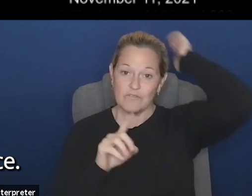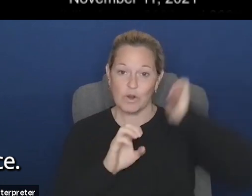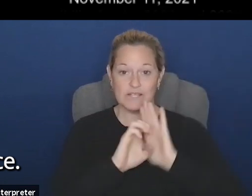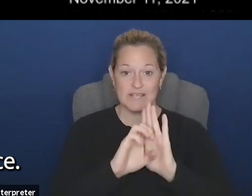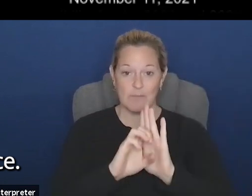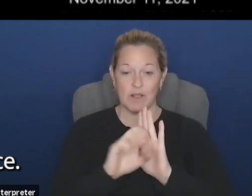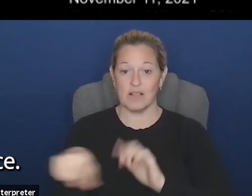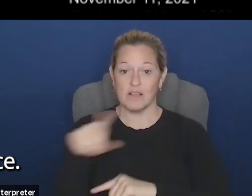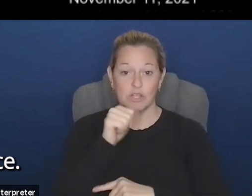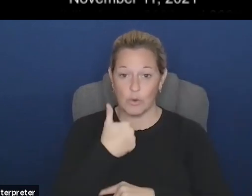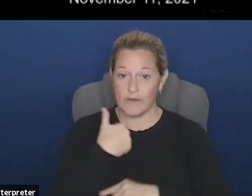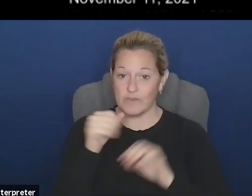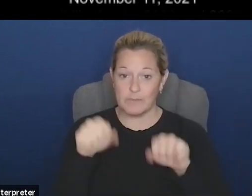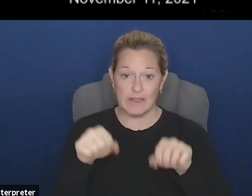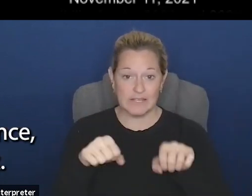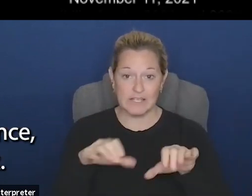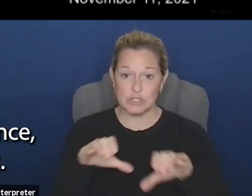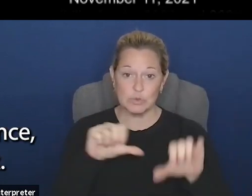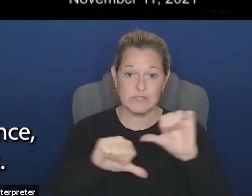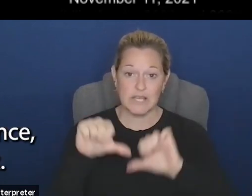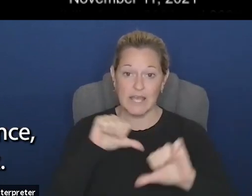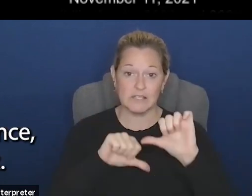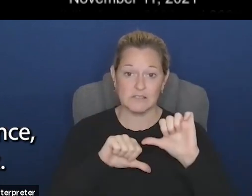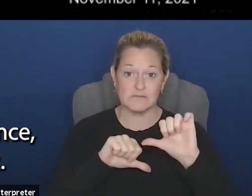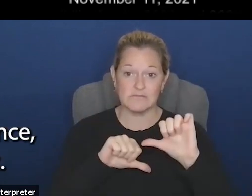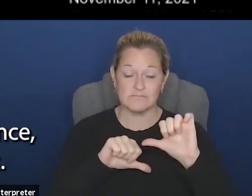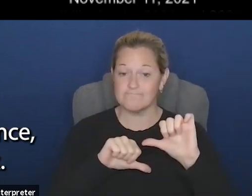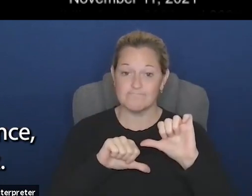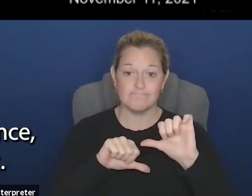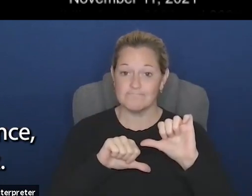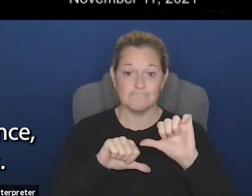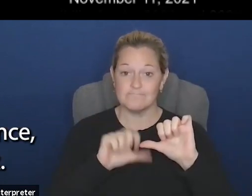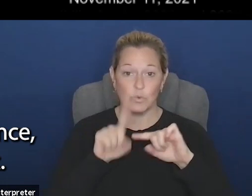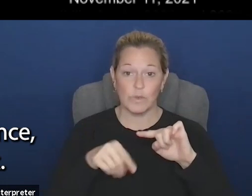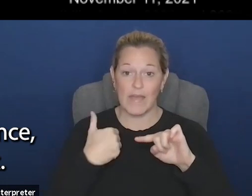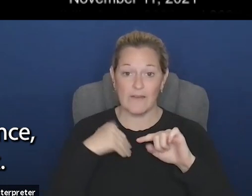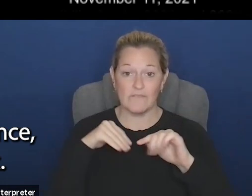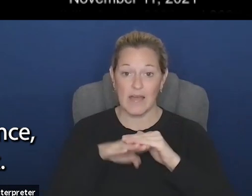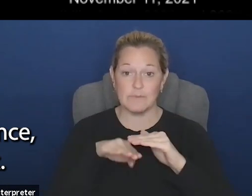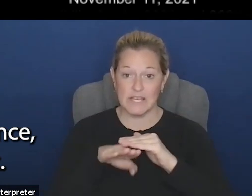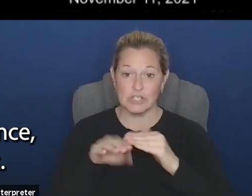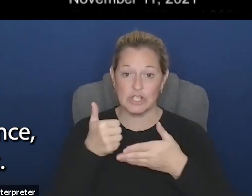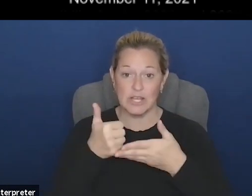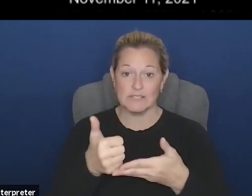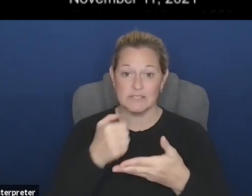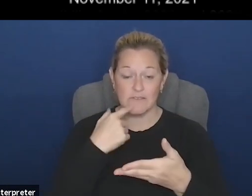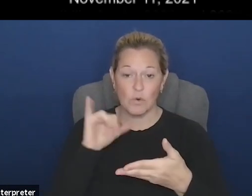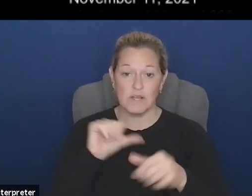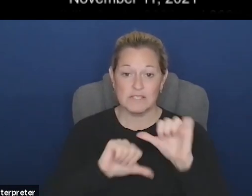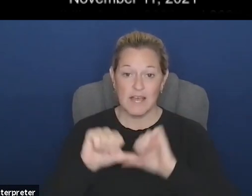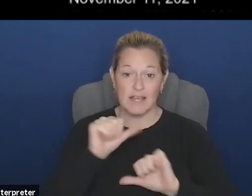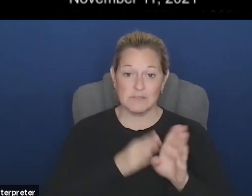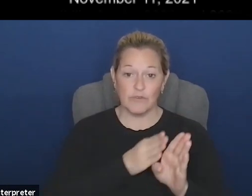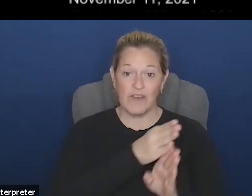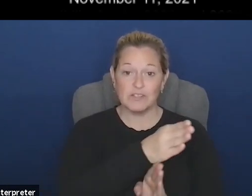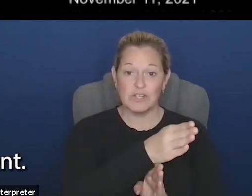have the ability to do science. You can't have accommodations in science profession of choice or in your work. You don't need to